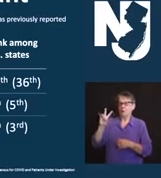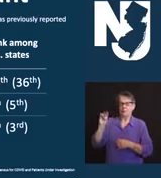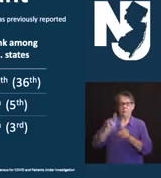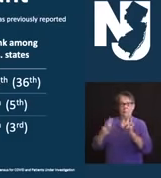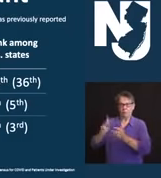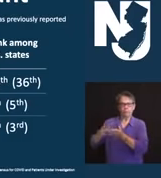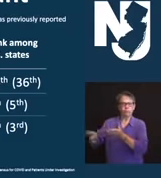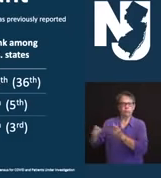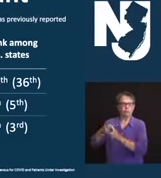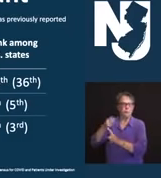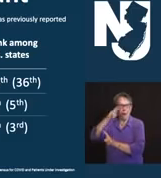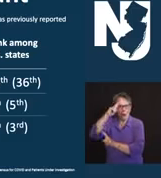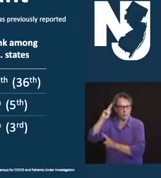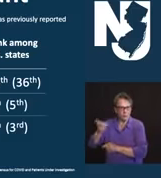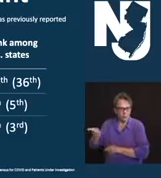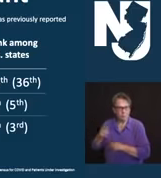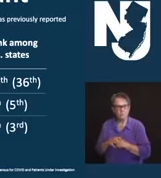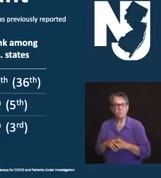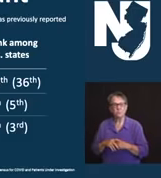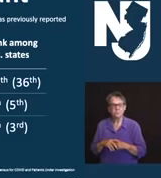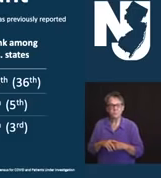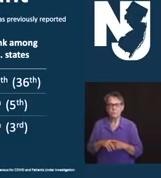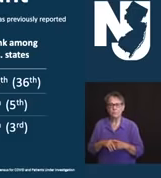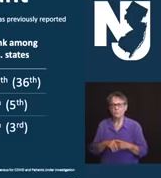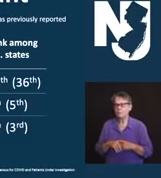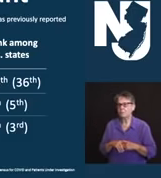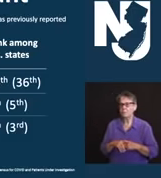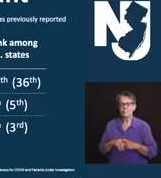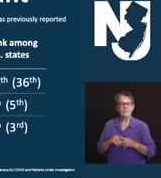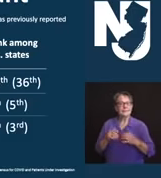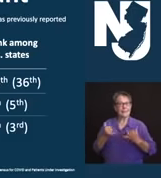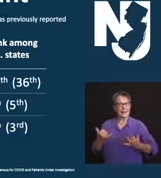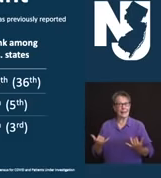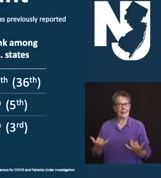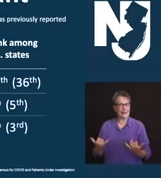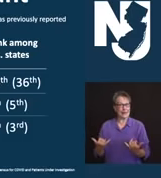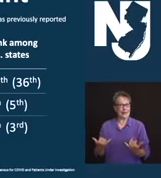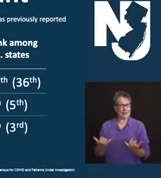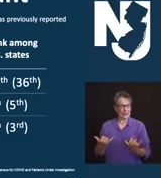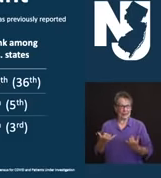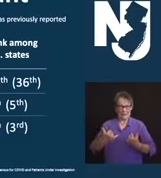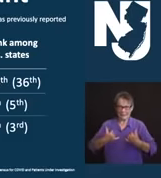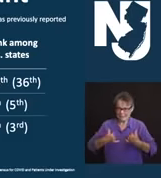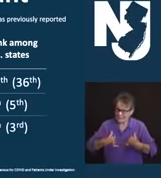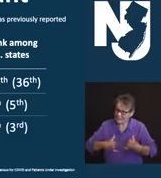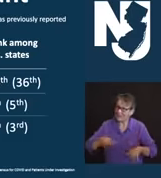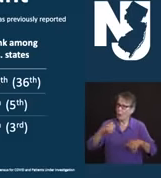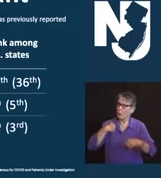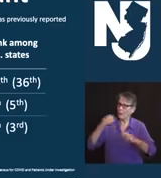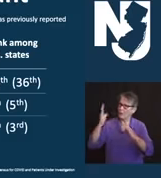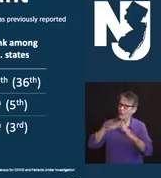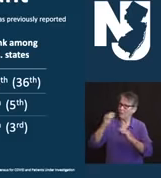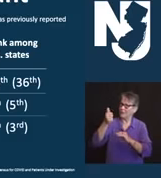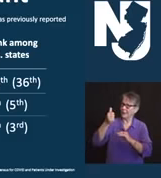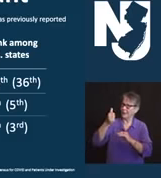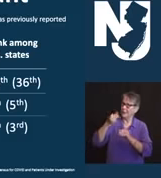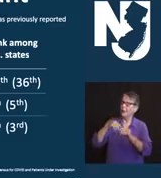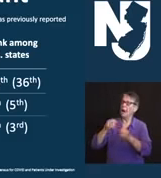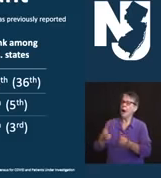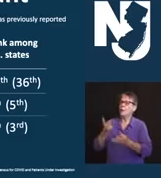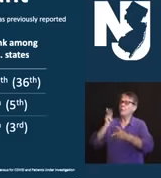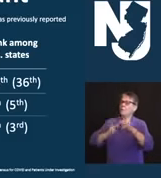face coverings. We're still a top 10 state in terms of total hospitalizations, and we remain in the top 5 in the numbers of